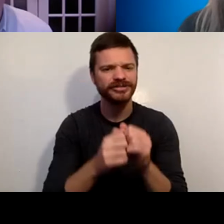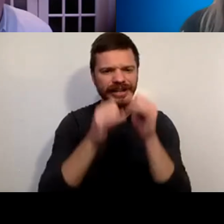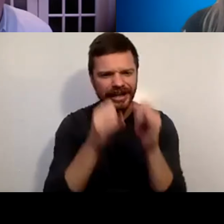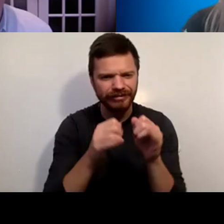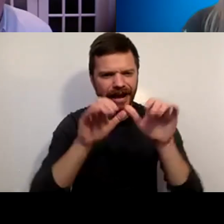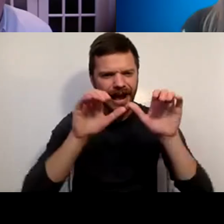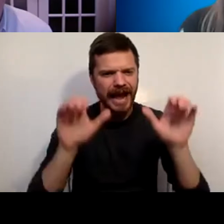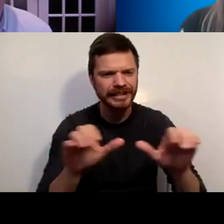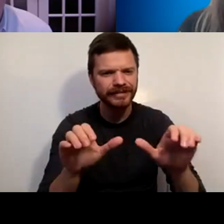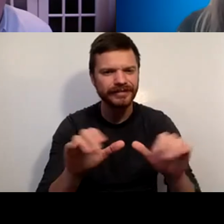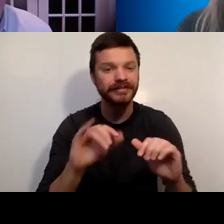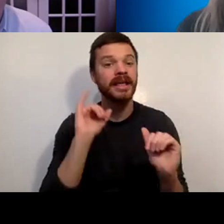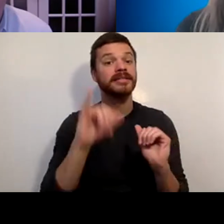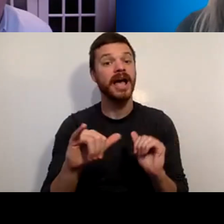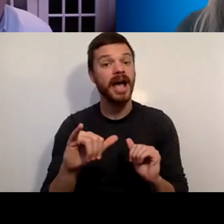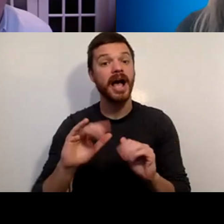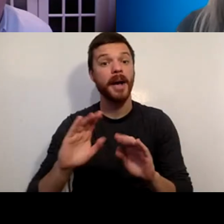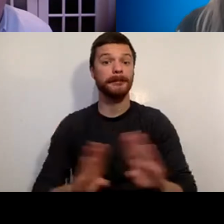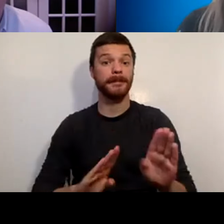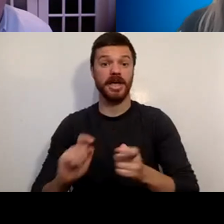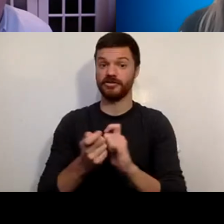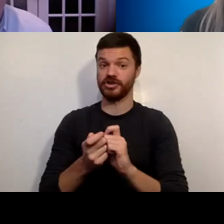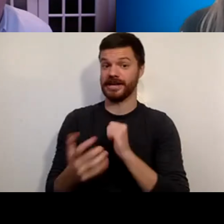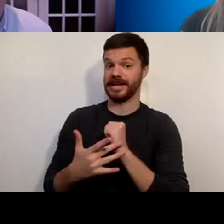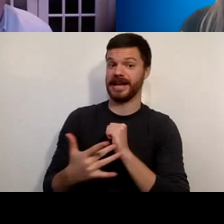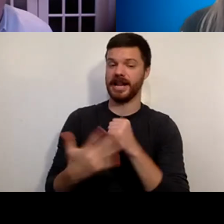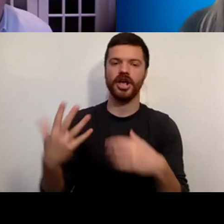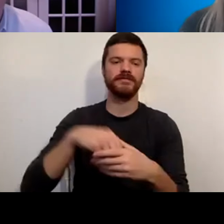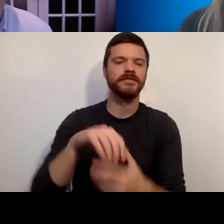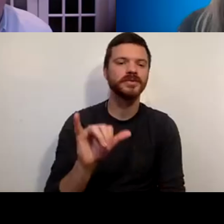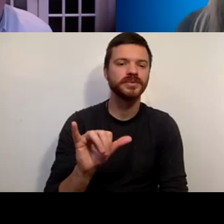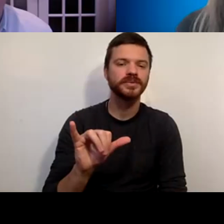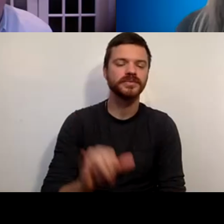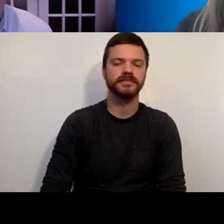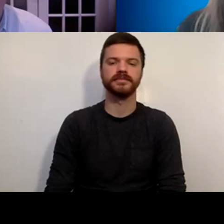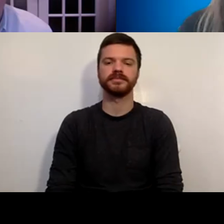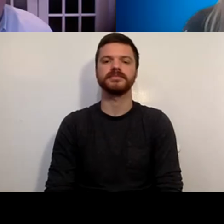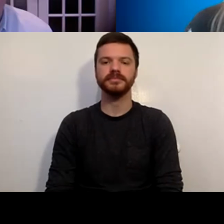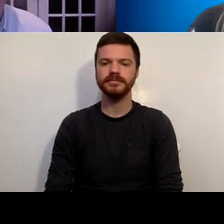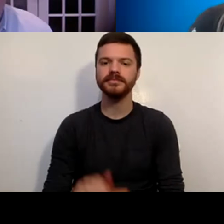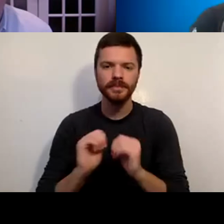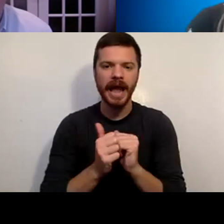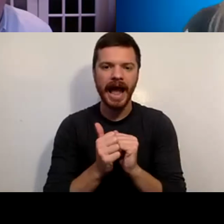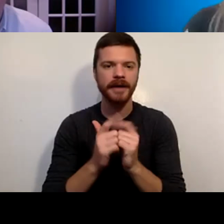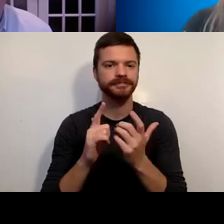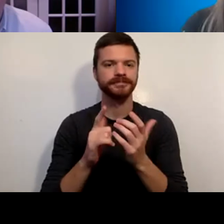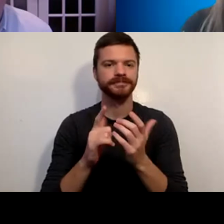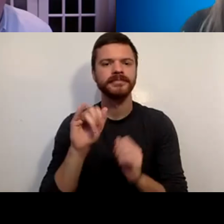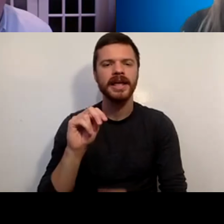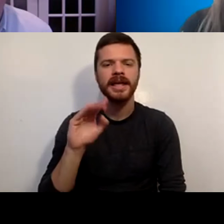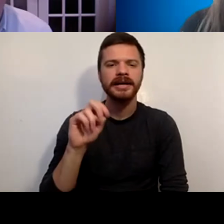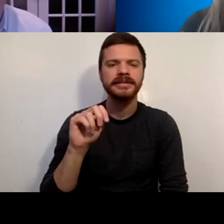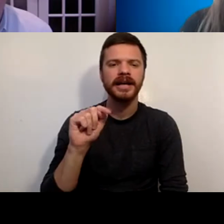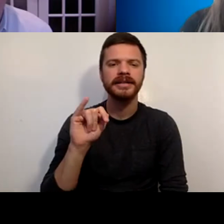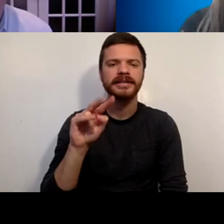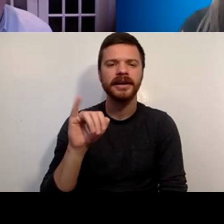that's where the behavior change techniques can come in as well, is, tapping into incentivizing, tapping